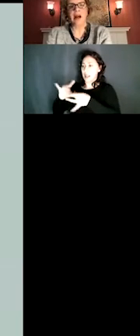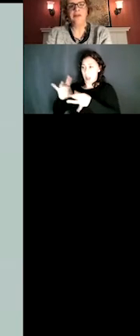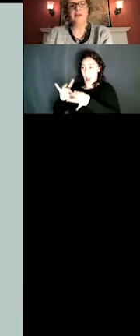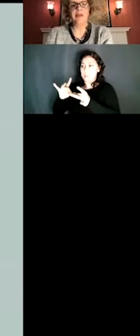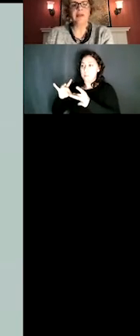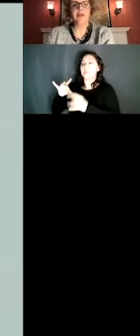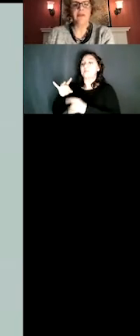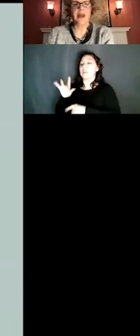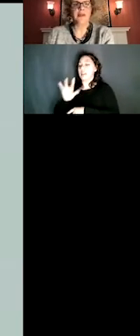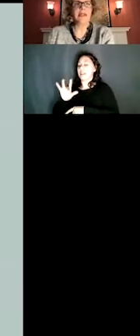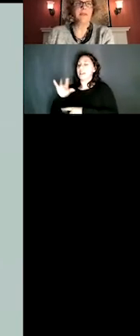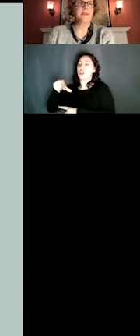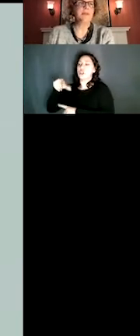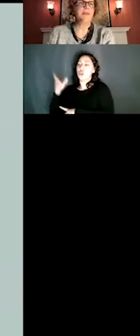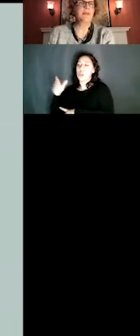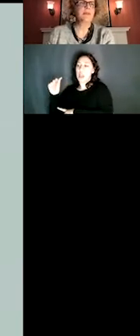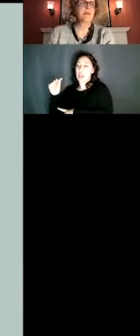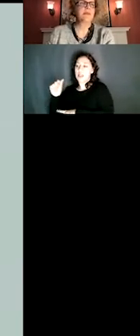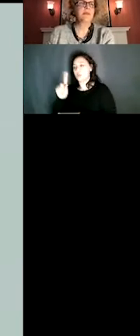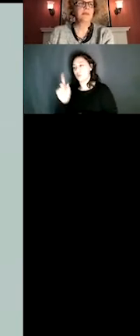the Office of the Dean of the Faculty.